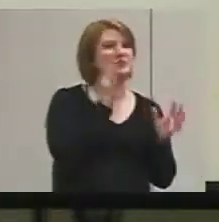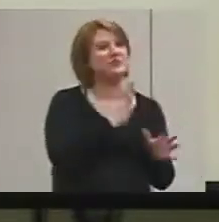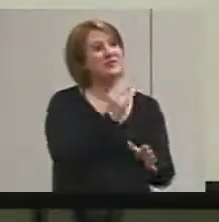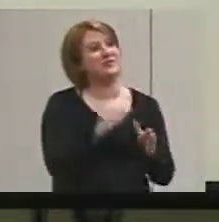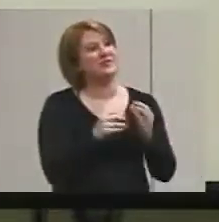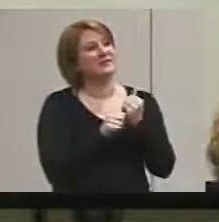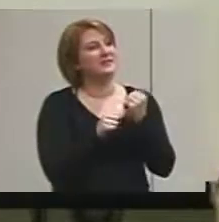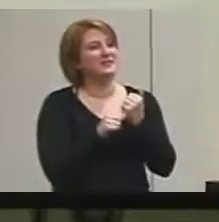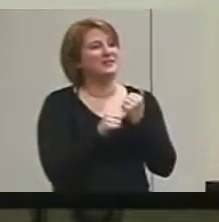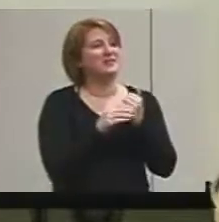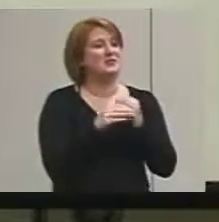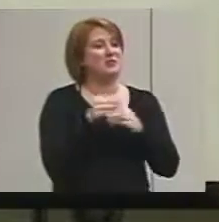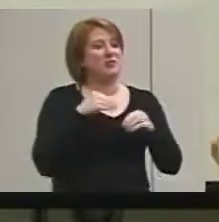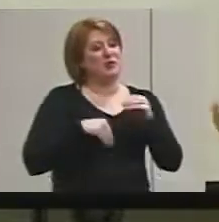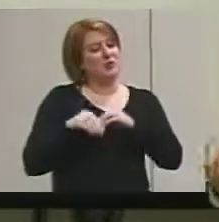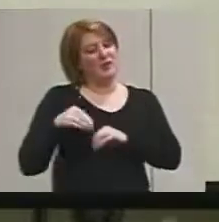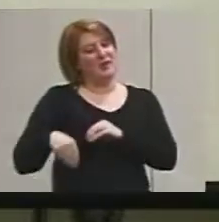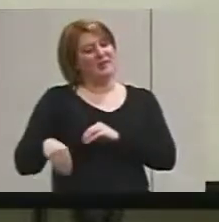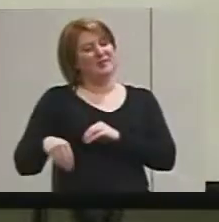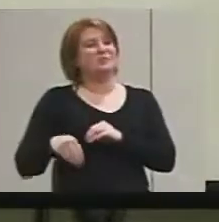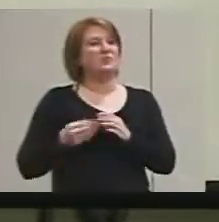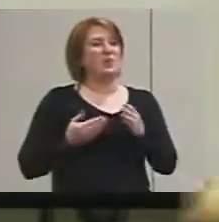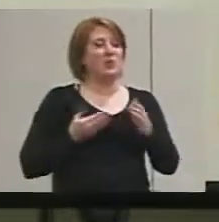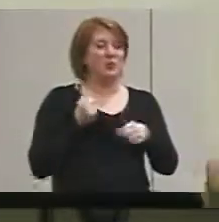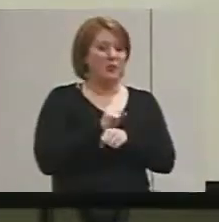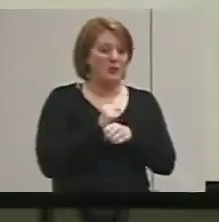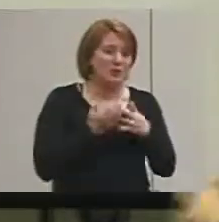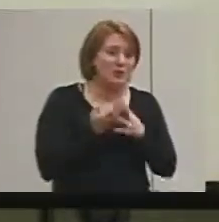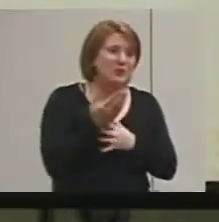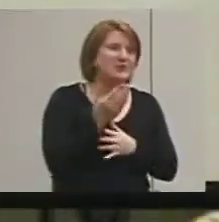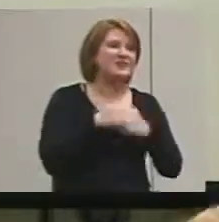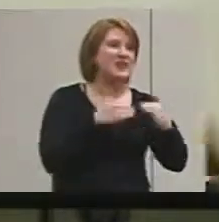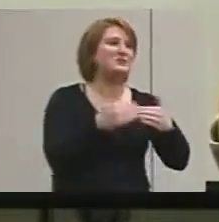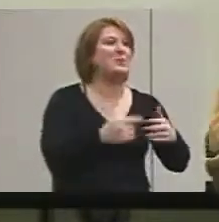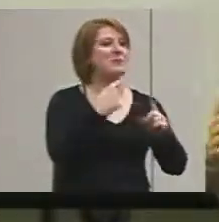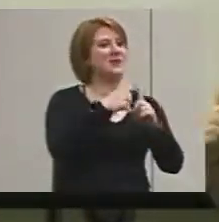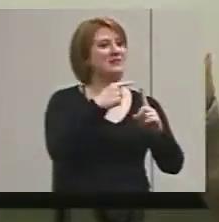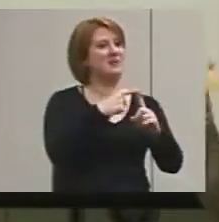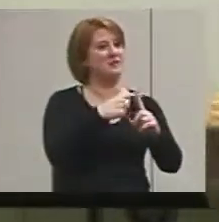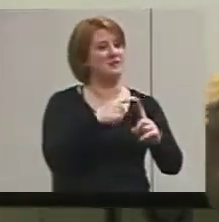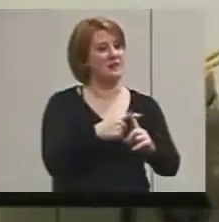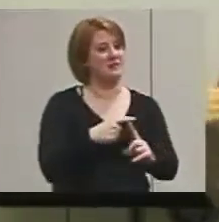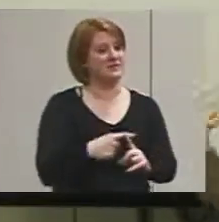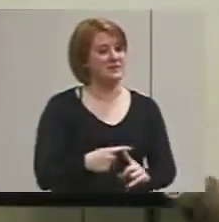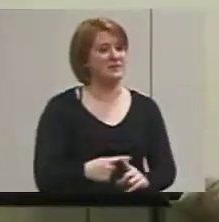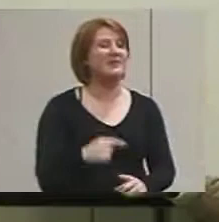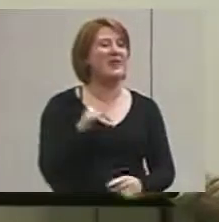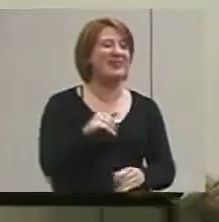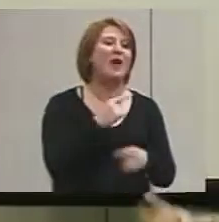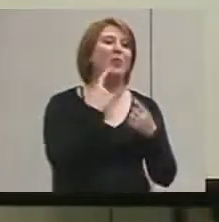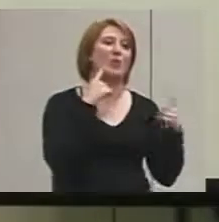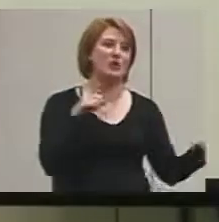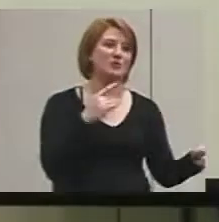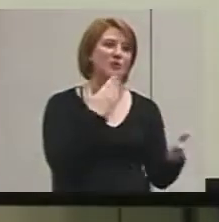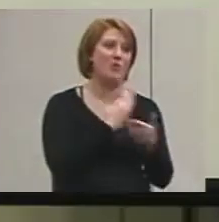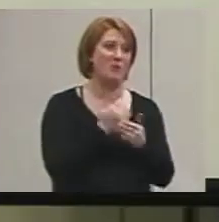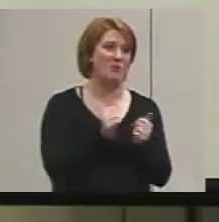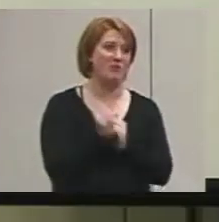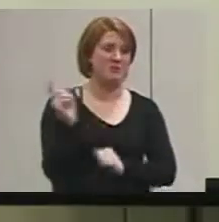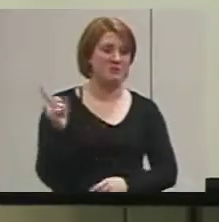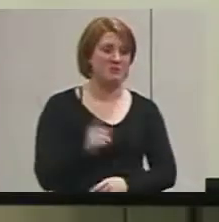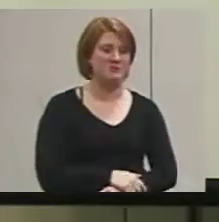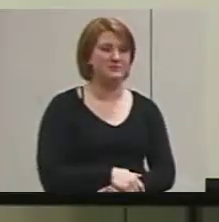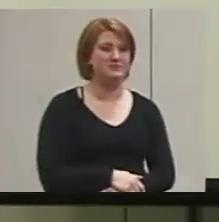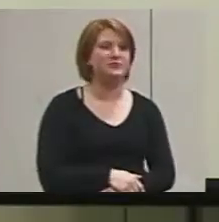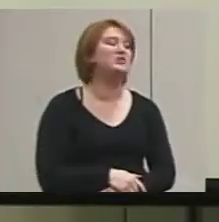yourself back. You worked through your steps. So that's where we're getting a lot of those positives to throw in, and that seems to be working well with him. So it's